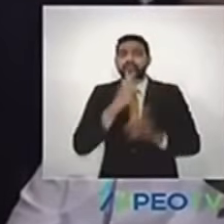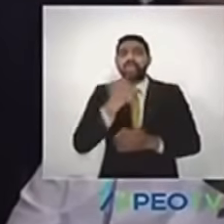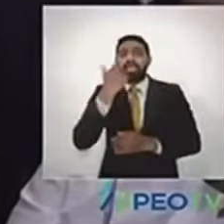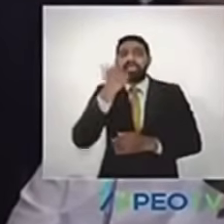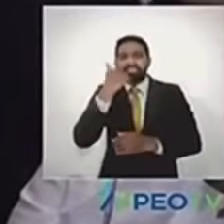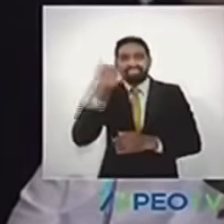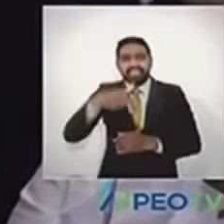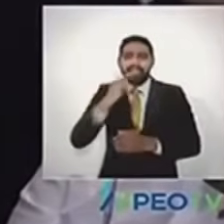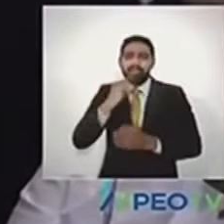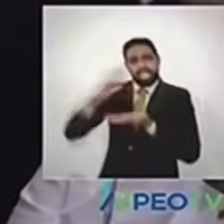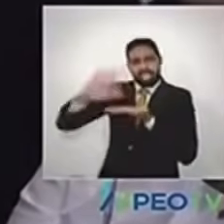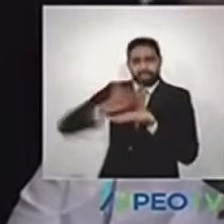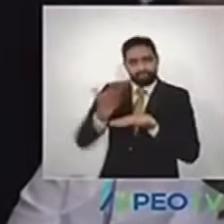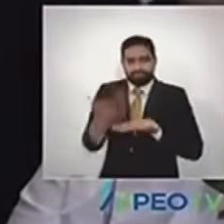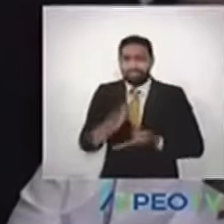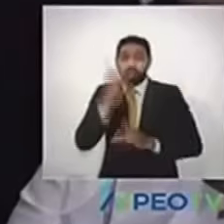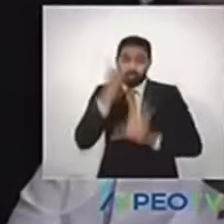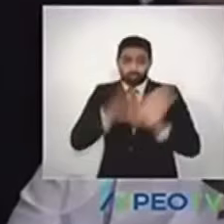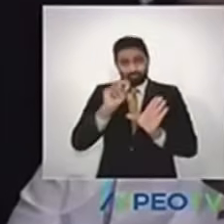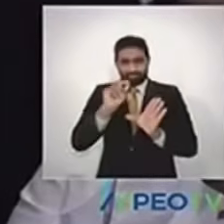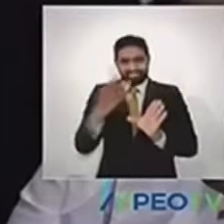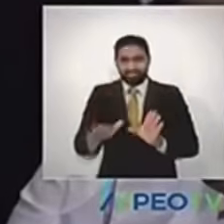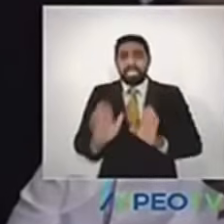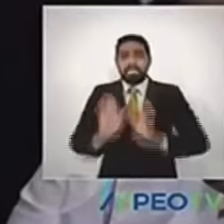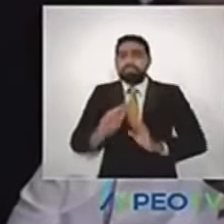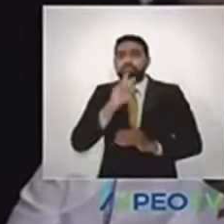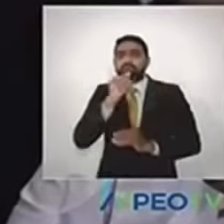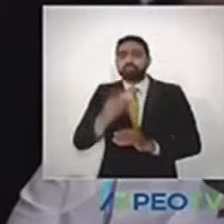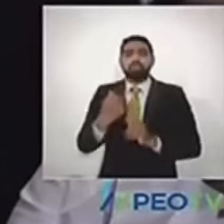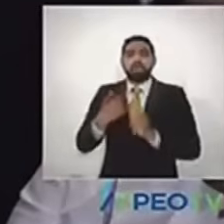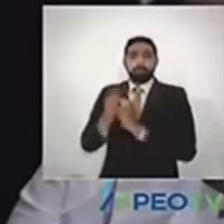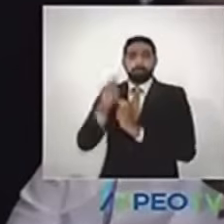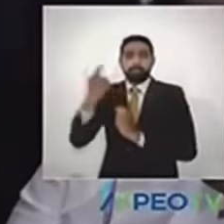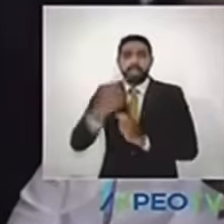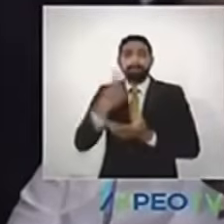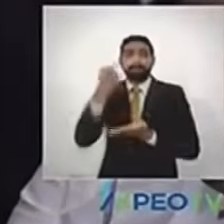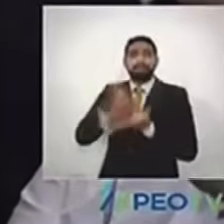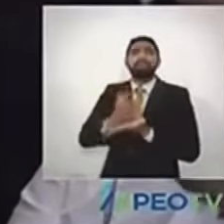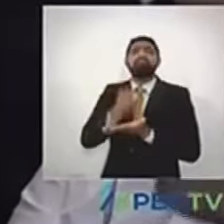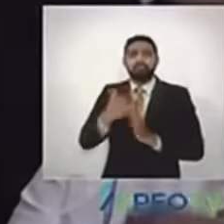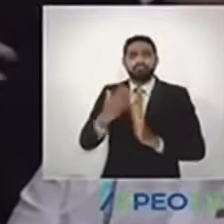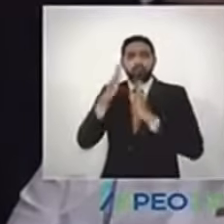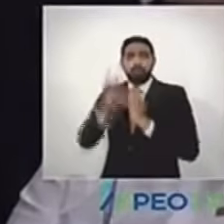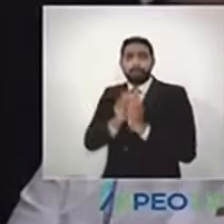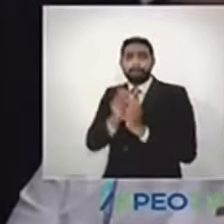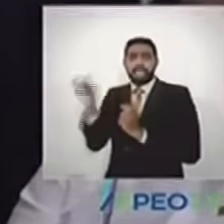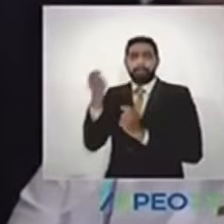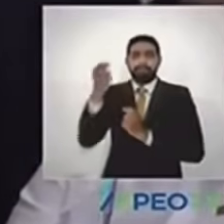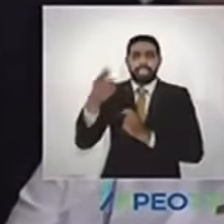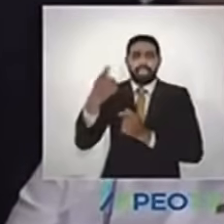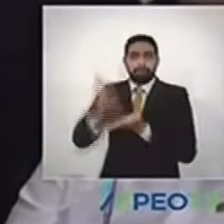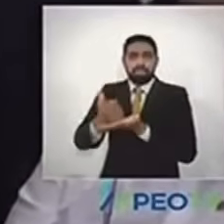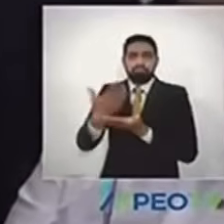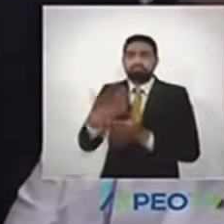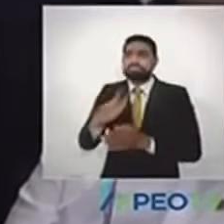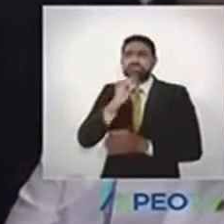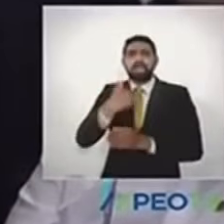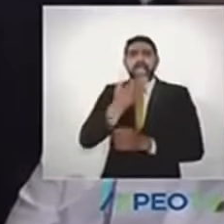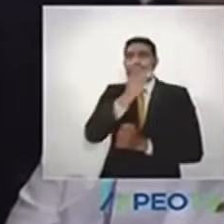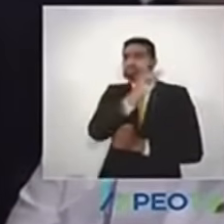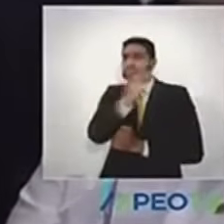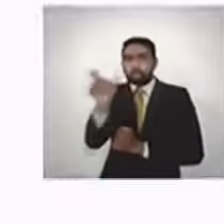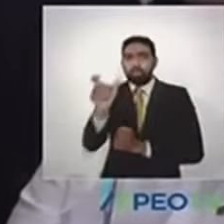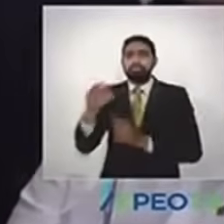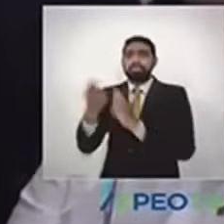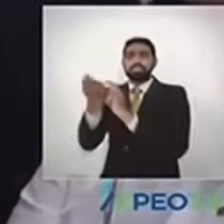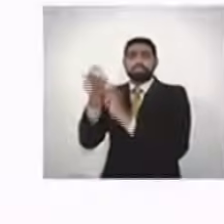Manhattan Bank did not make the payments. That is where all the dollar payments go through. What did we do? I spoke with the Iranian ambassador to Sri Lanka, and we